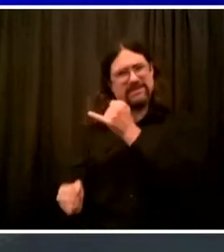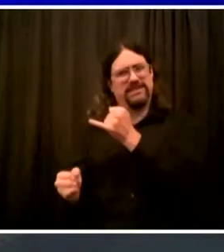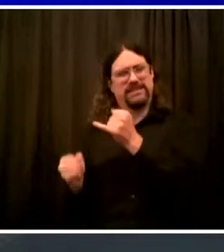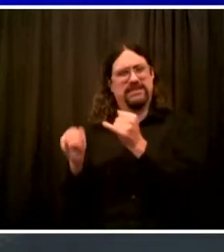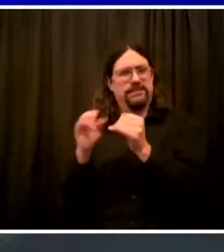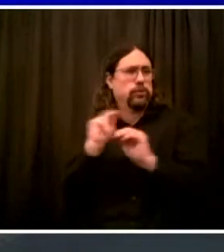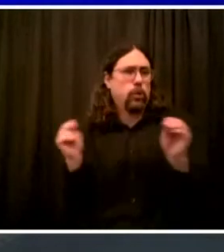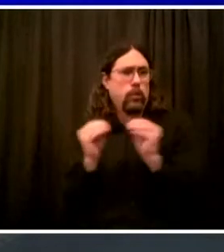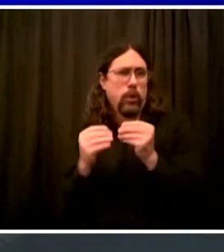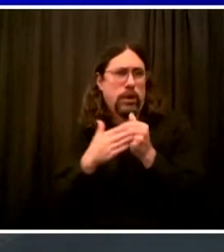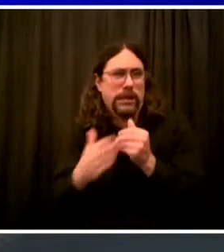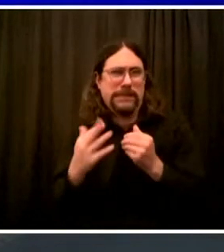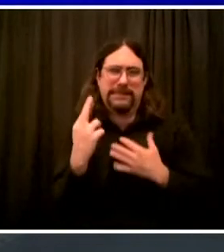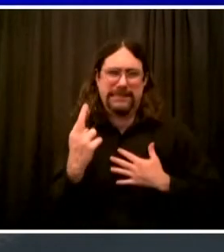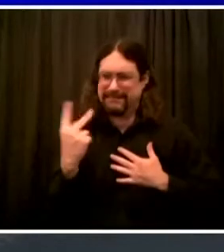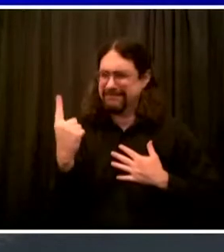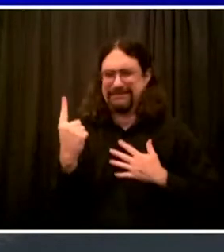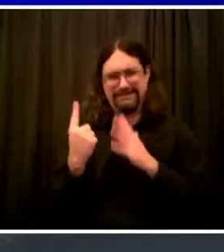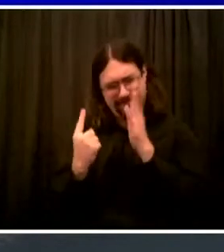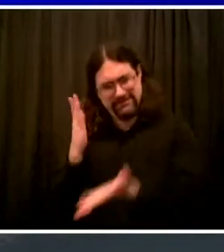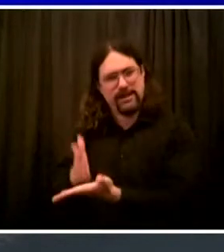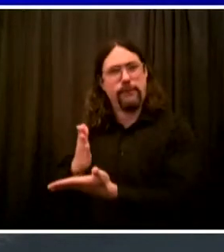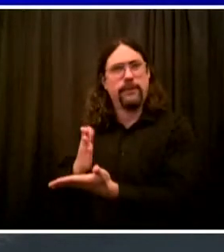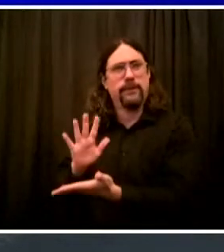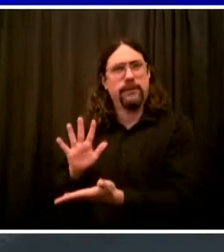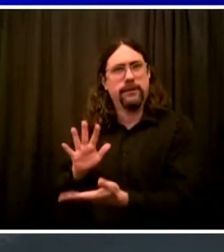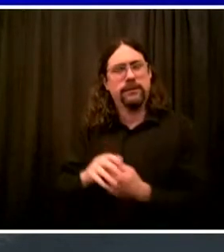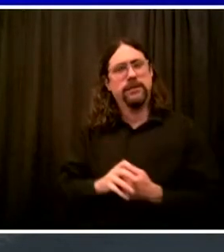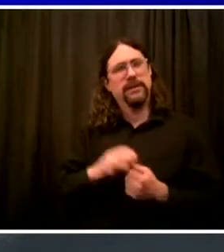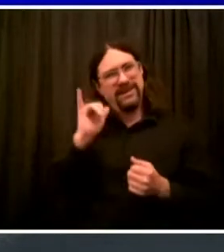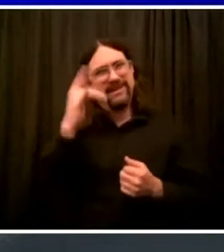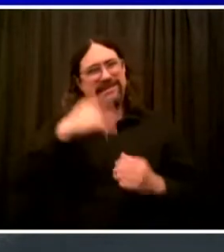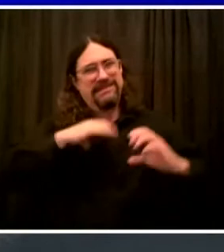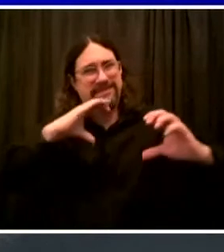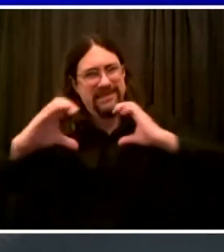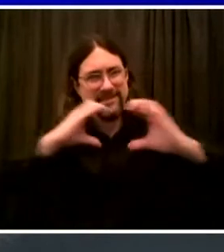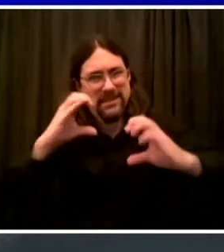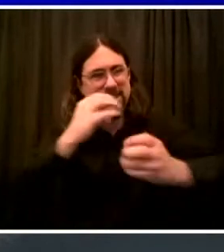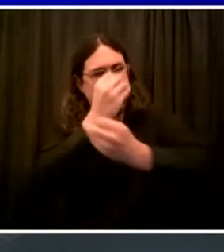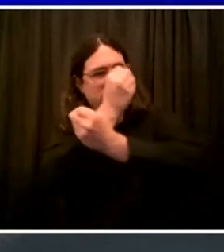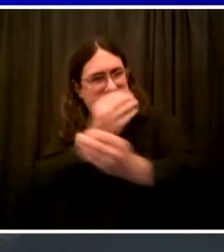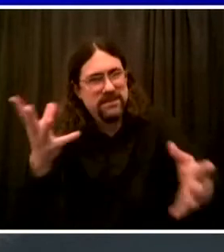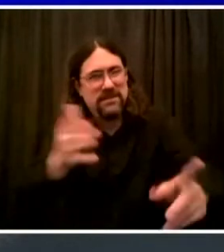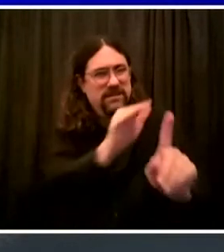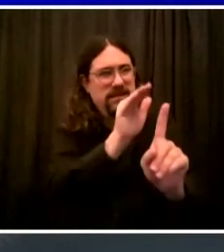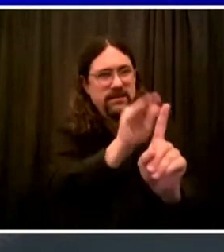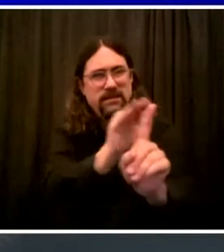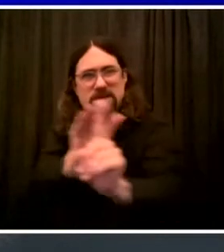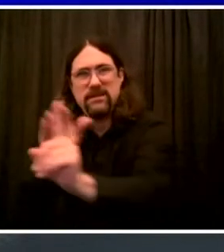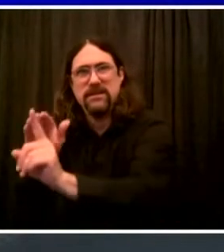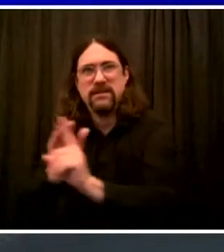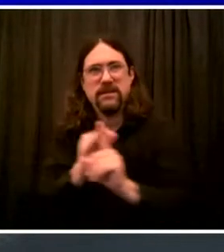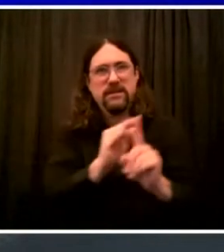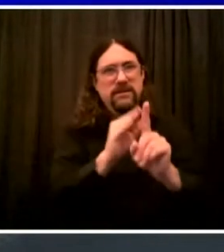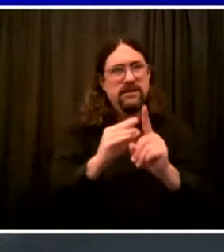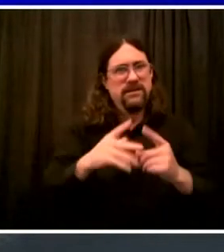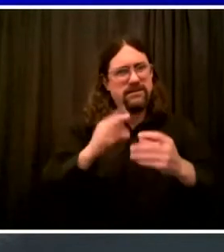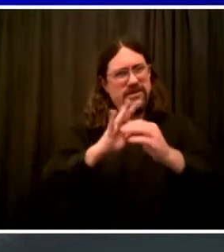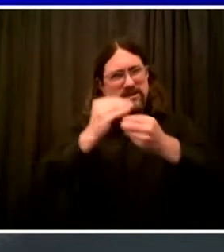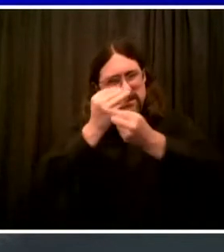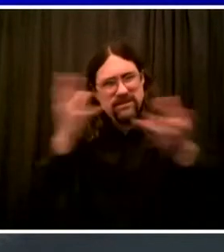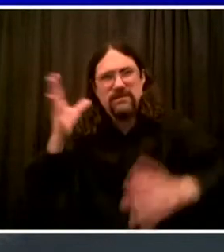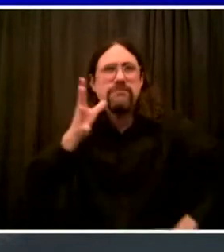make sure that parents and family members understand exactly what to do and when to do it. I told you yesterday we're launching